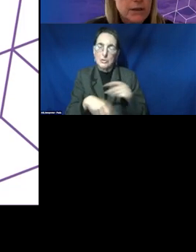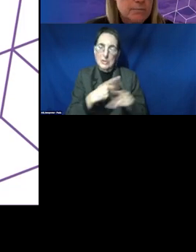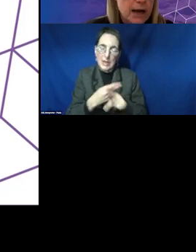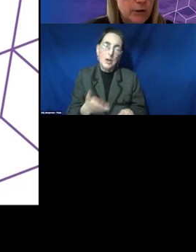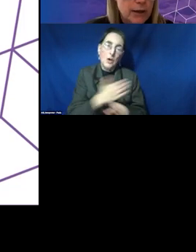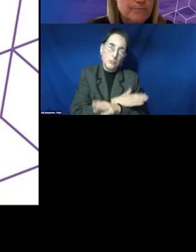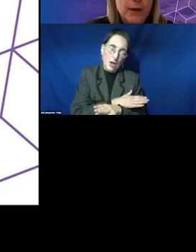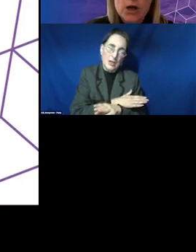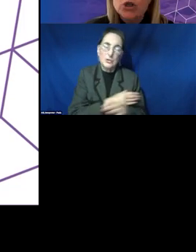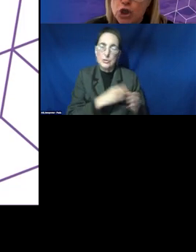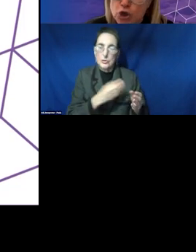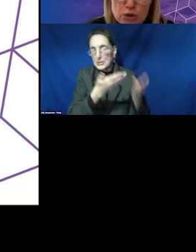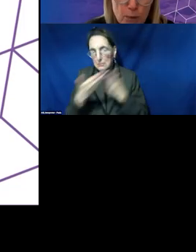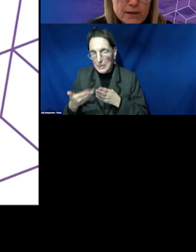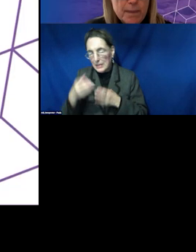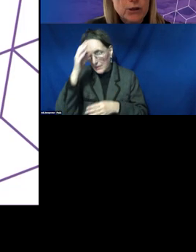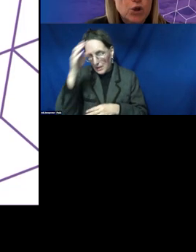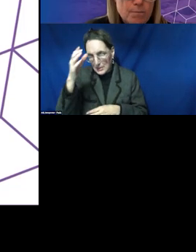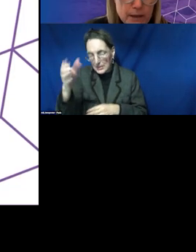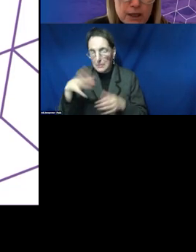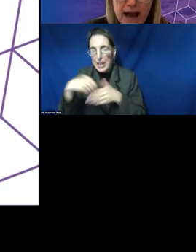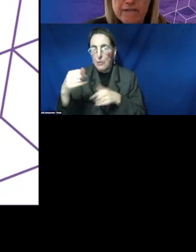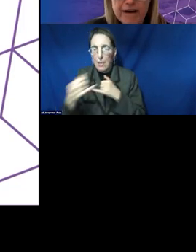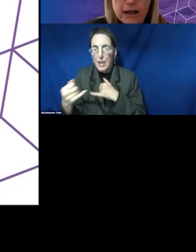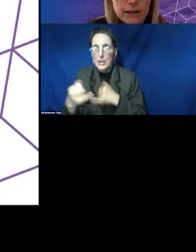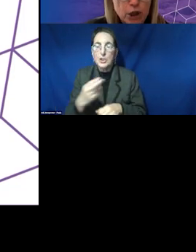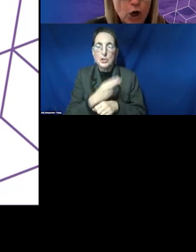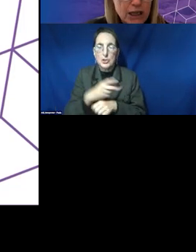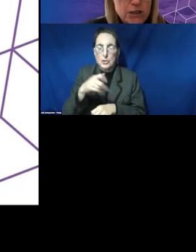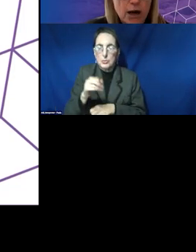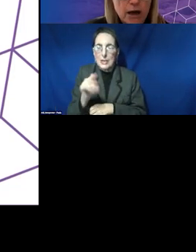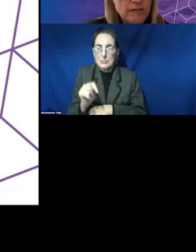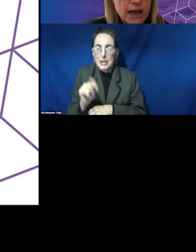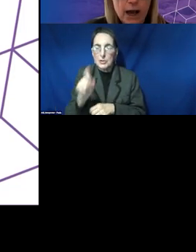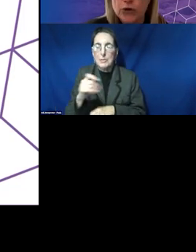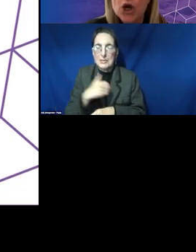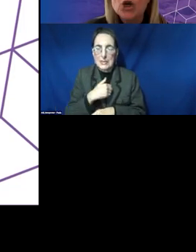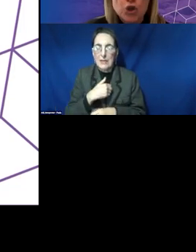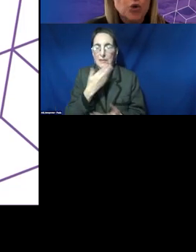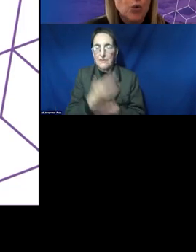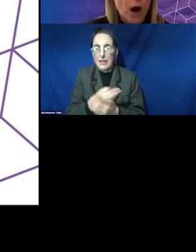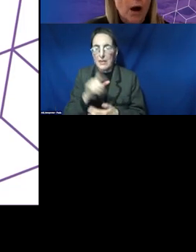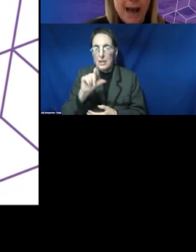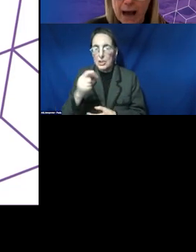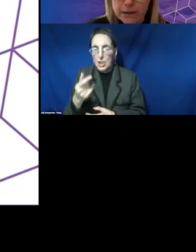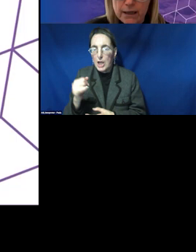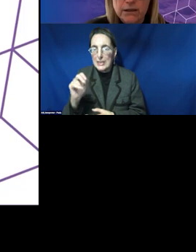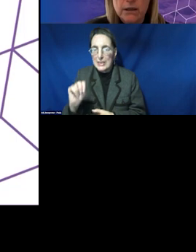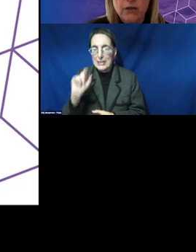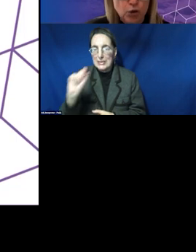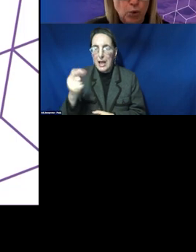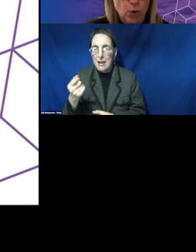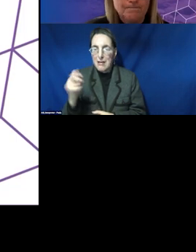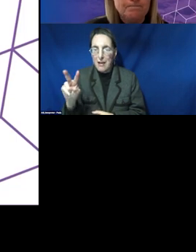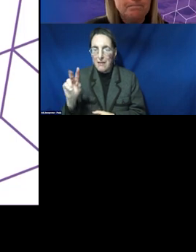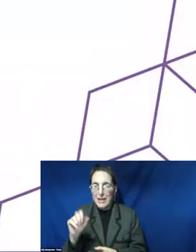the concept outline. To use Prospect, you must have a valid login.gov account to access